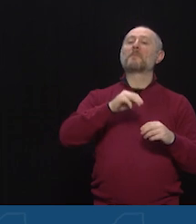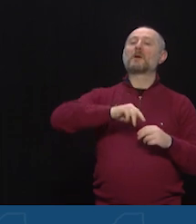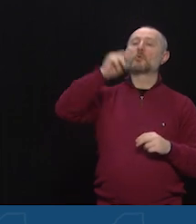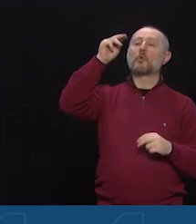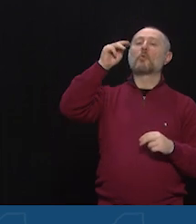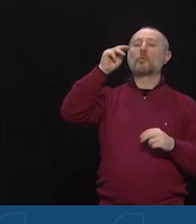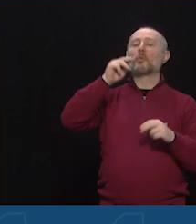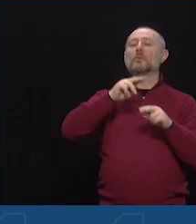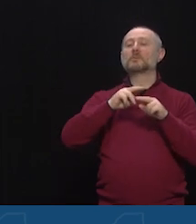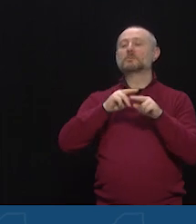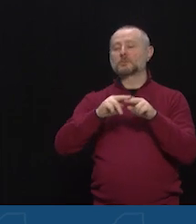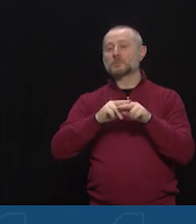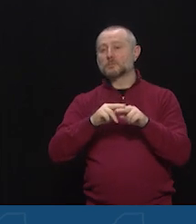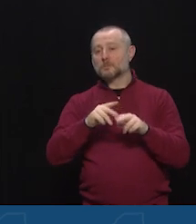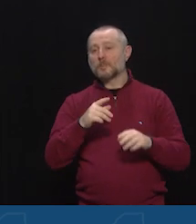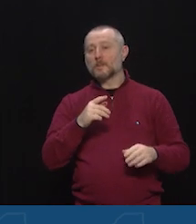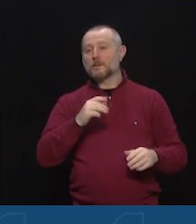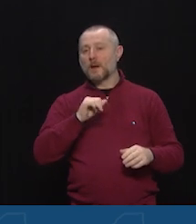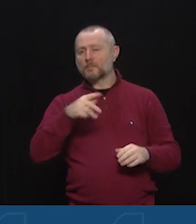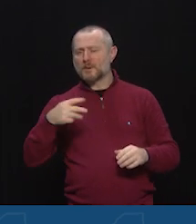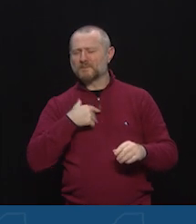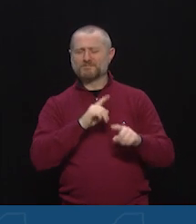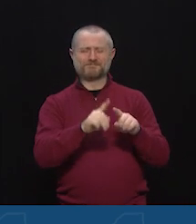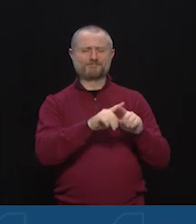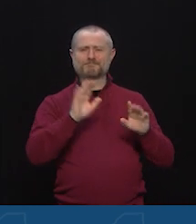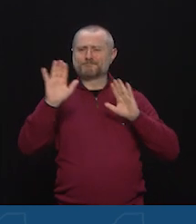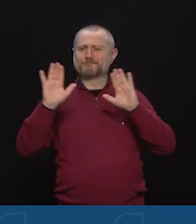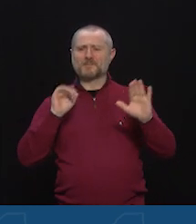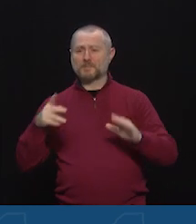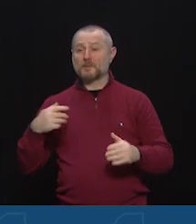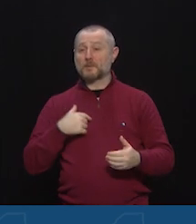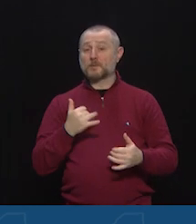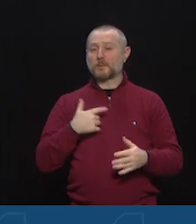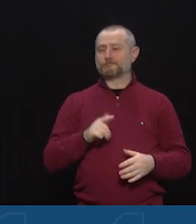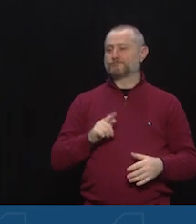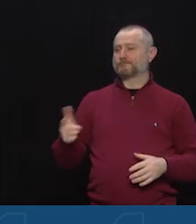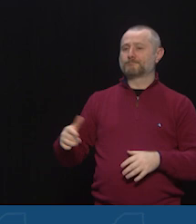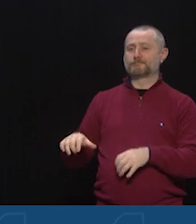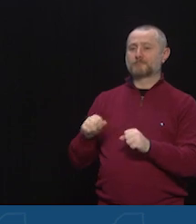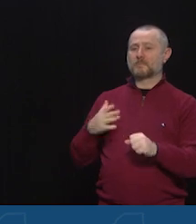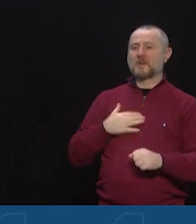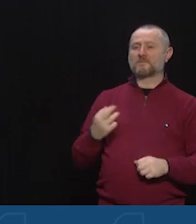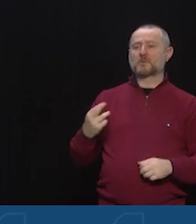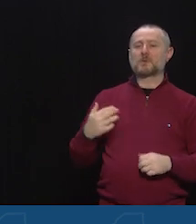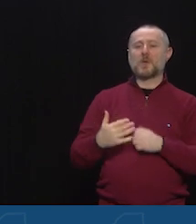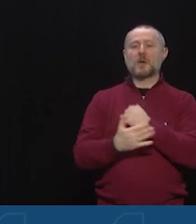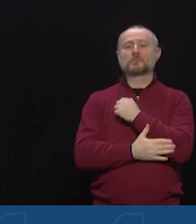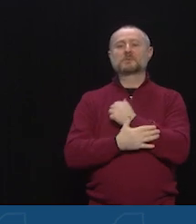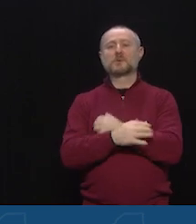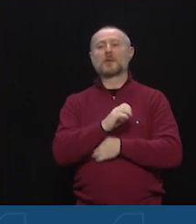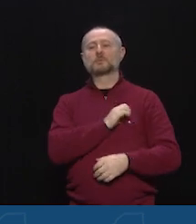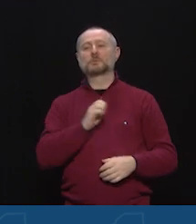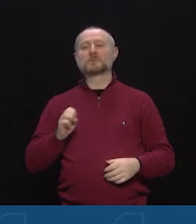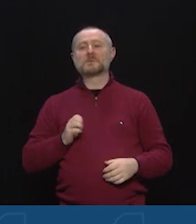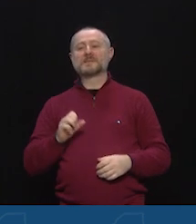social media channels. So with that, it's my pleasure to turn it over to my friend, the County Executive of Suffolk, Steve Belozovsky.